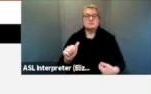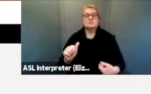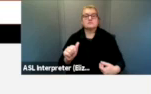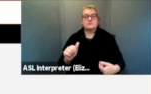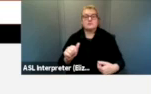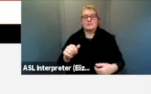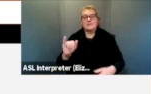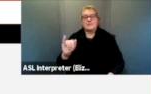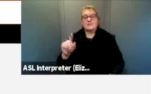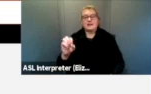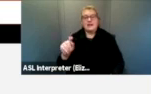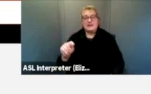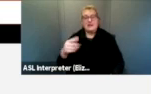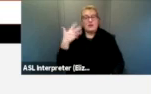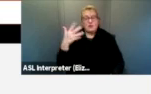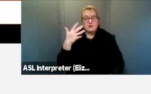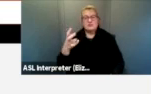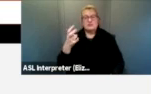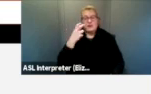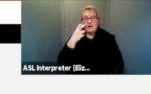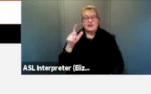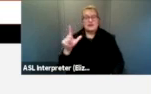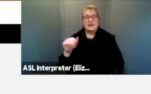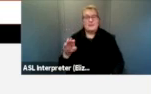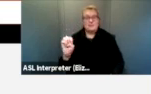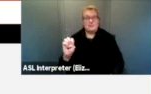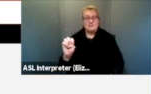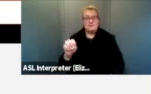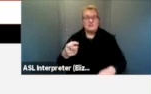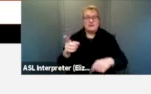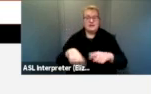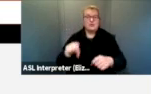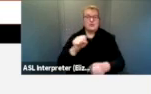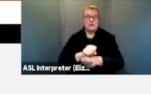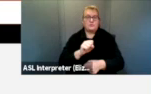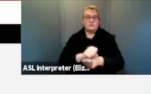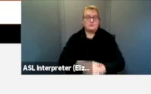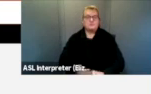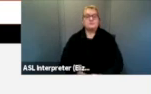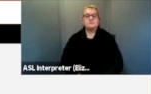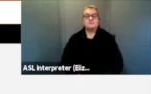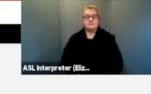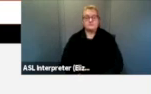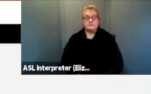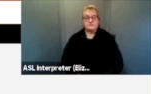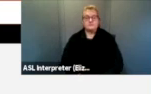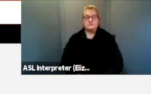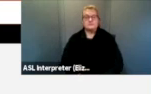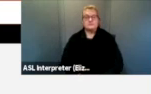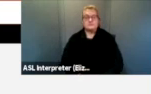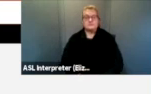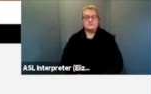idiot, lunatic, blind, lame, etc., not being able to work. Okay. So